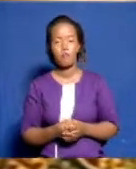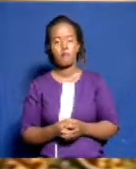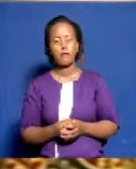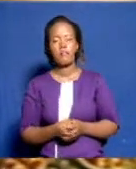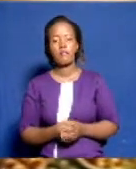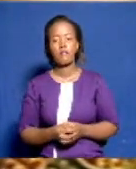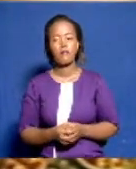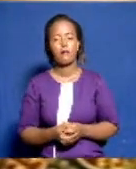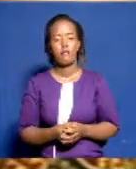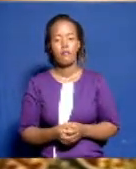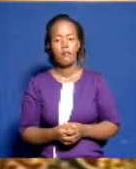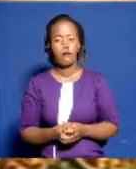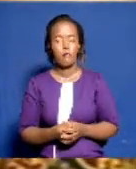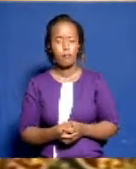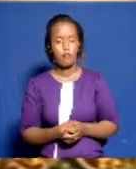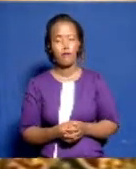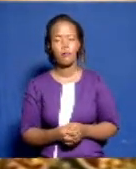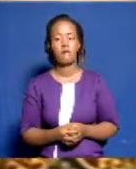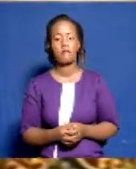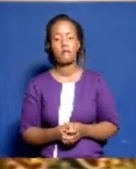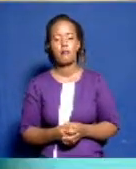Amnesty Imano Okoth.